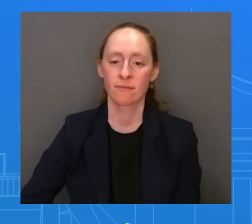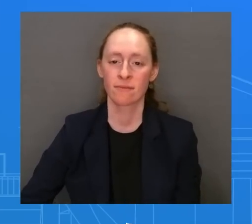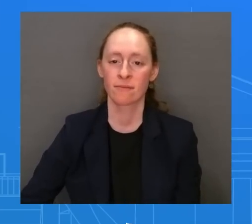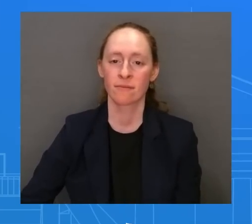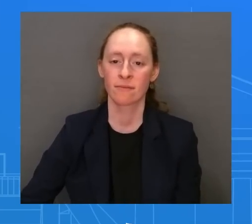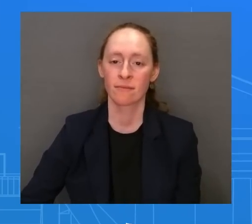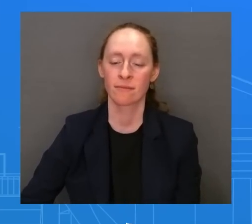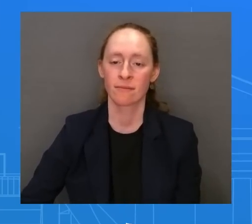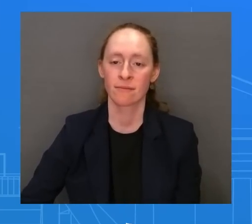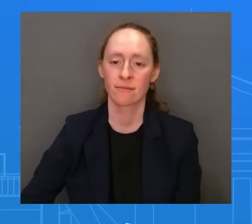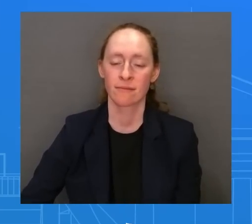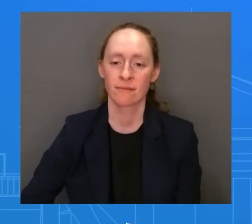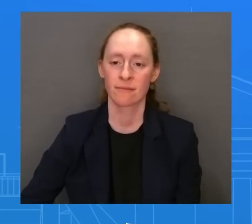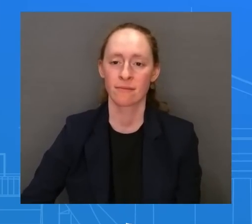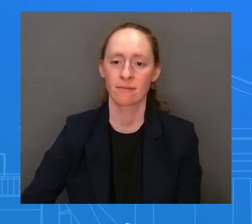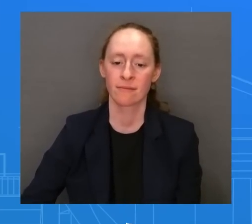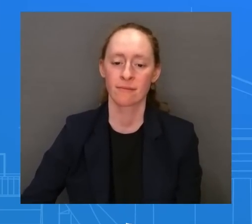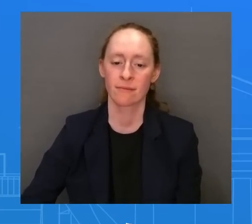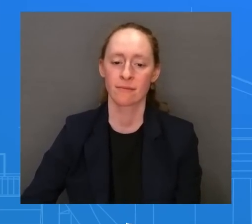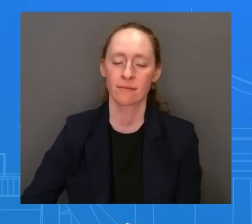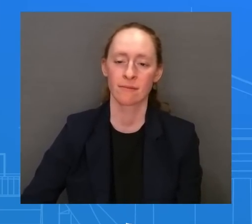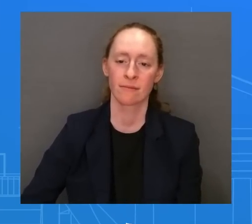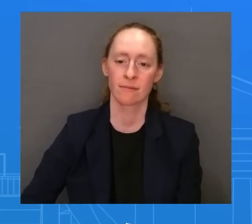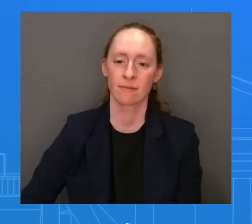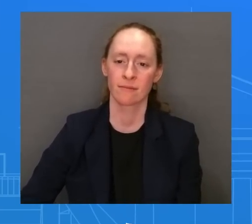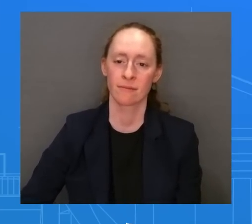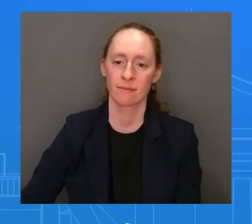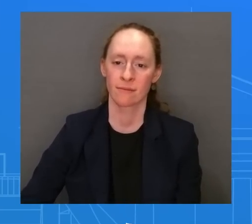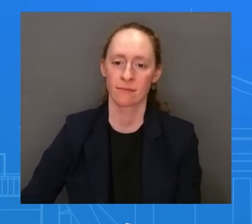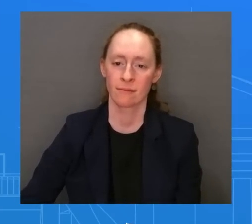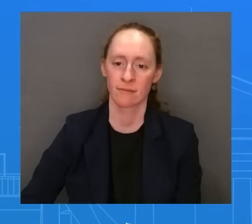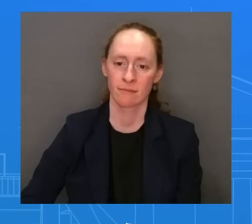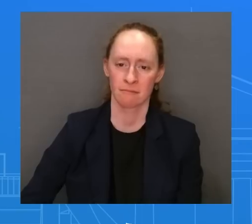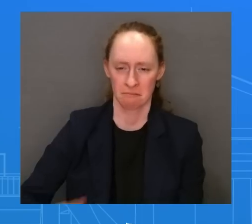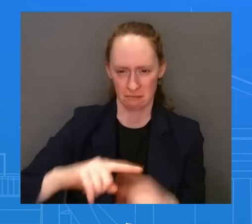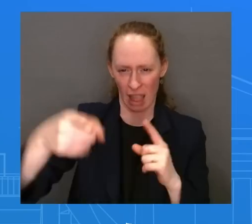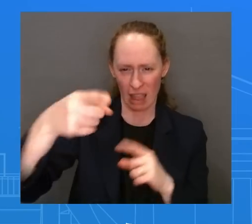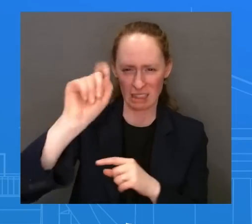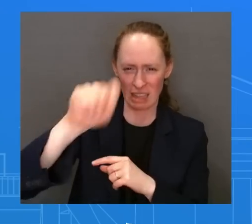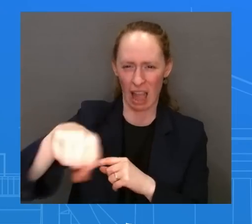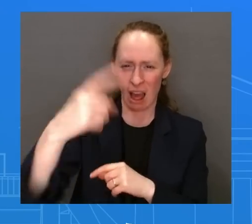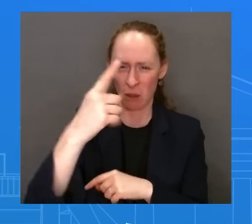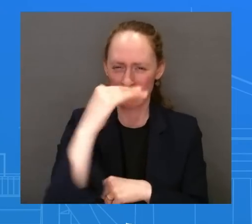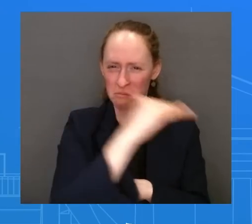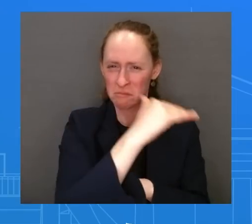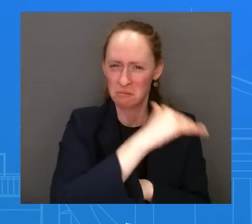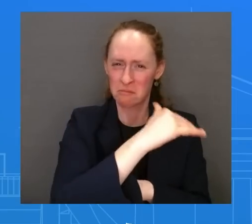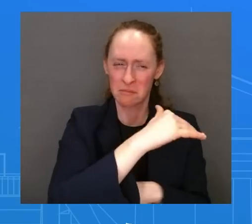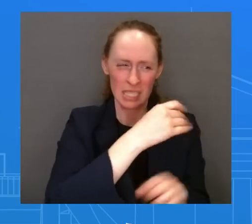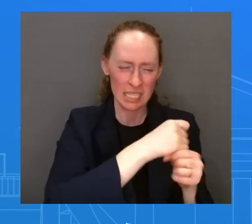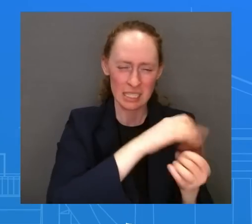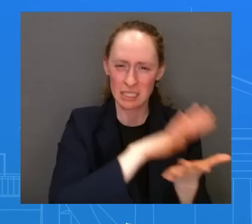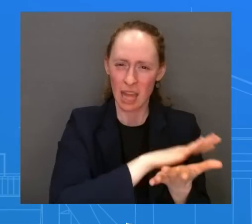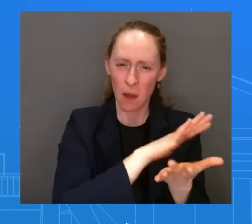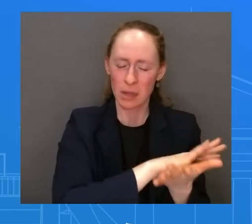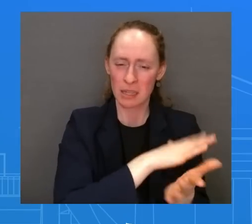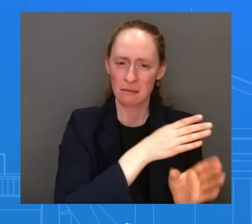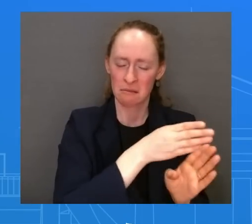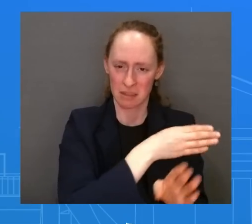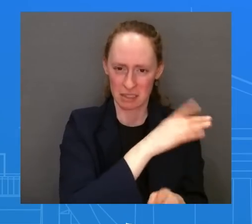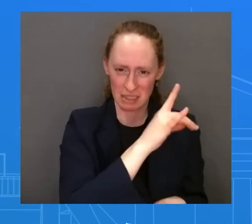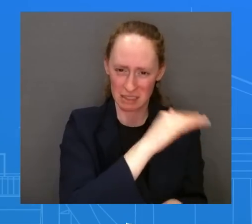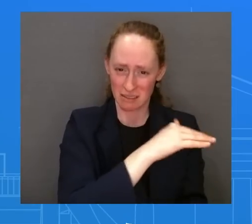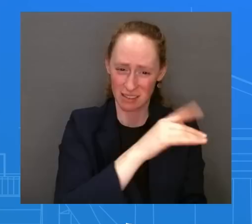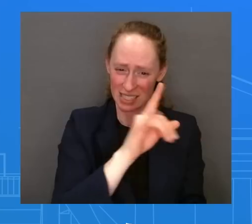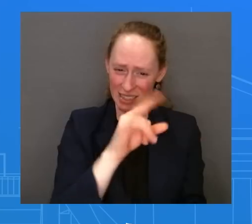from the prior Administration was there any attempt to find out if if they even started to play what was there